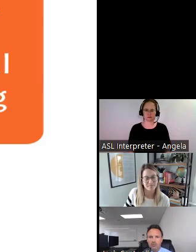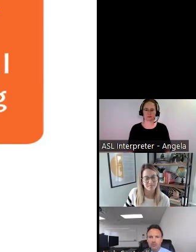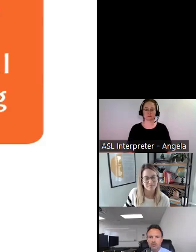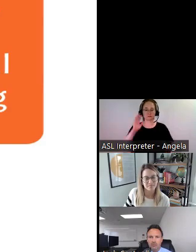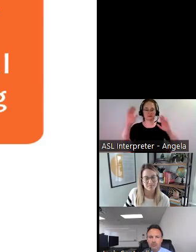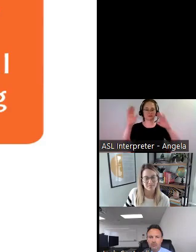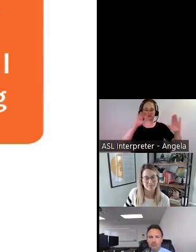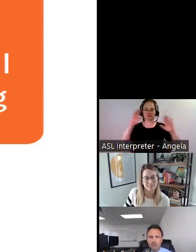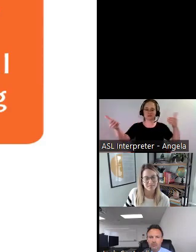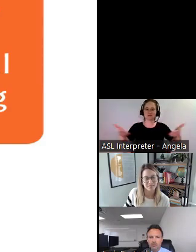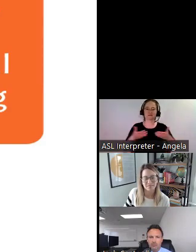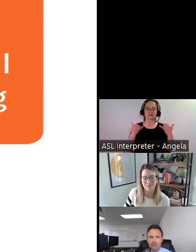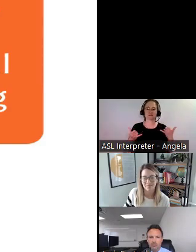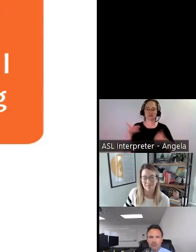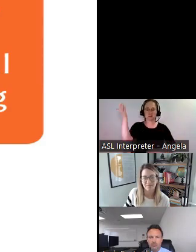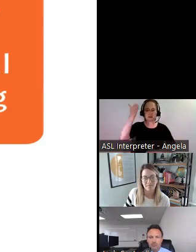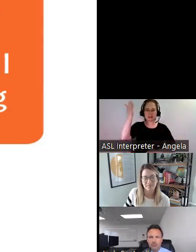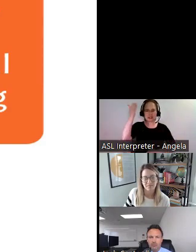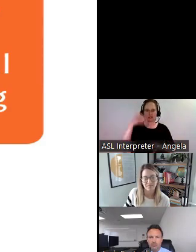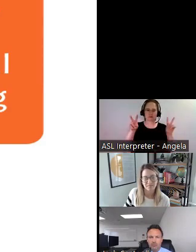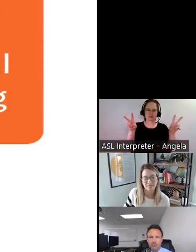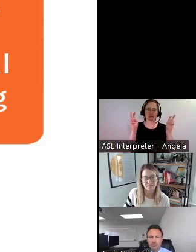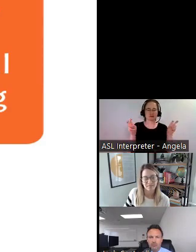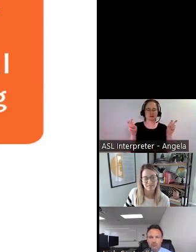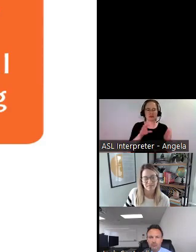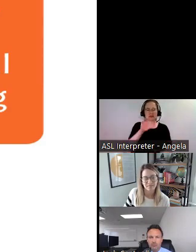Greetings and welcome to today's presentation titled